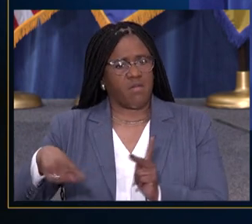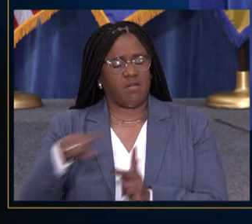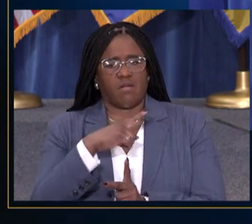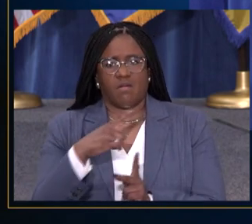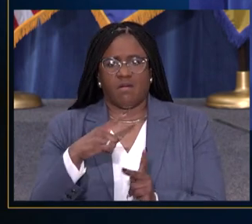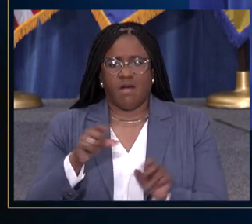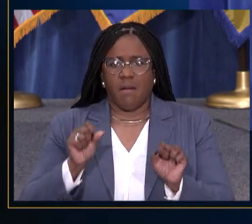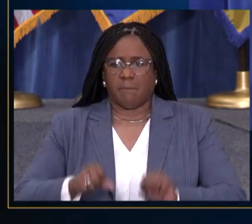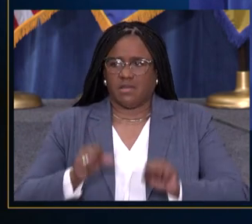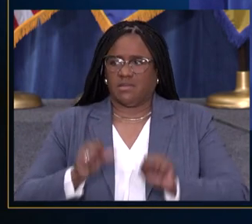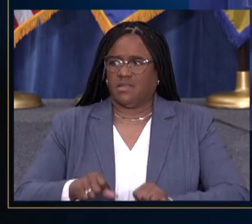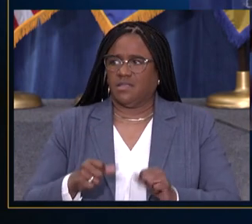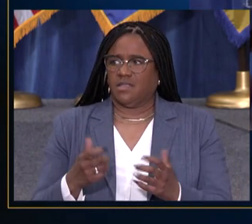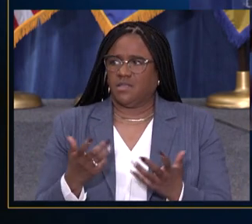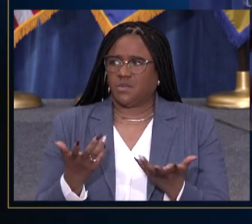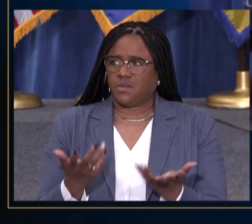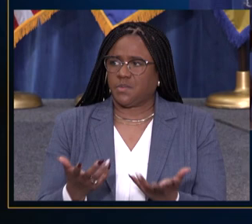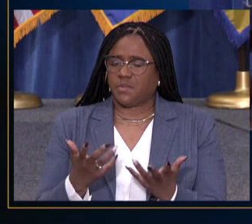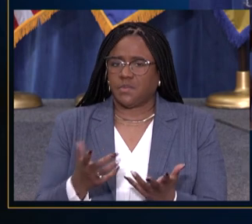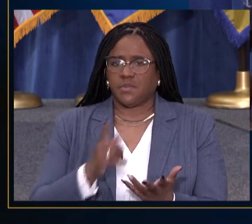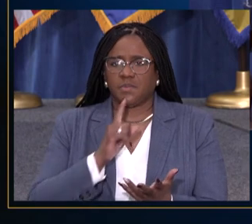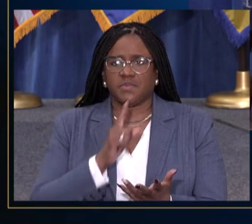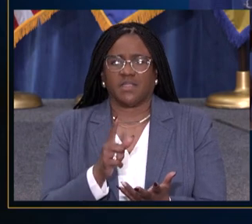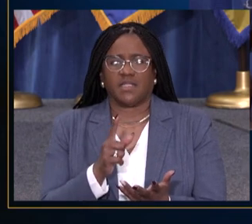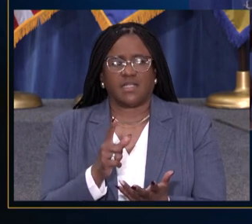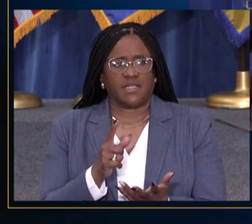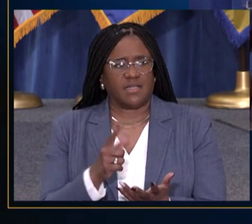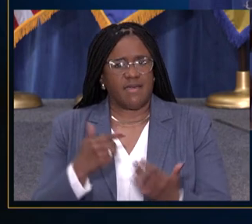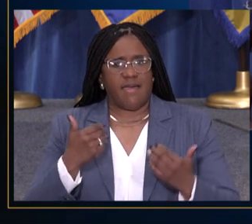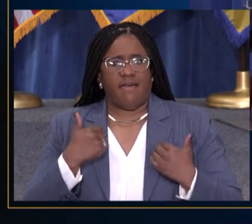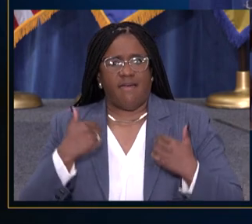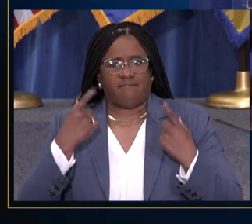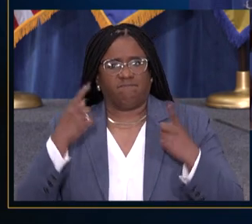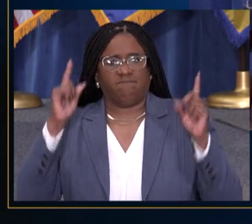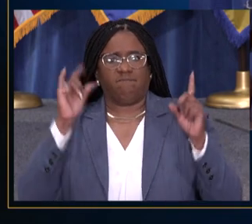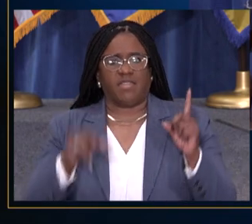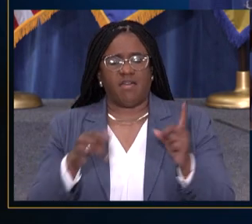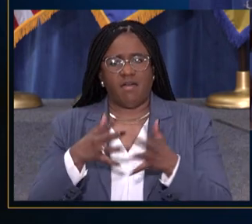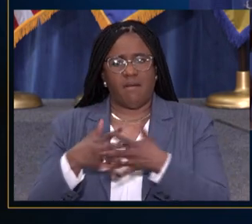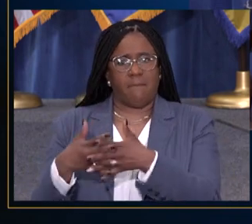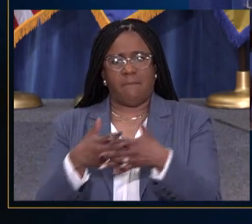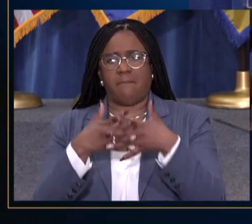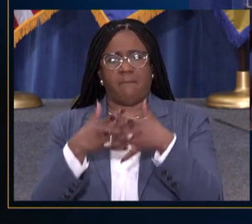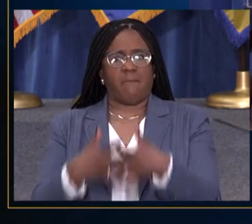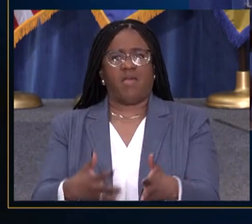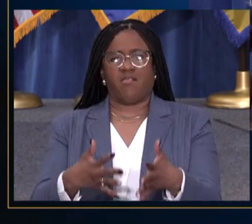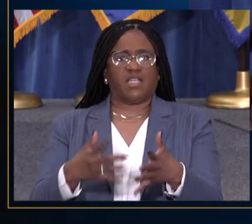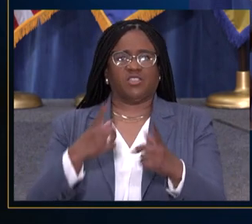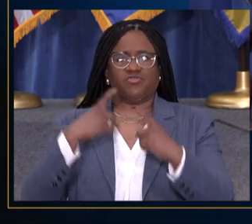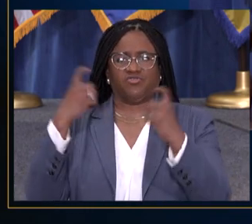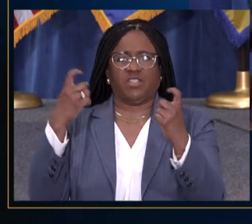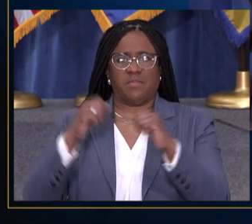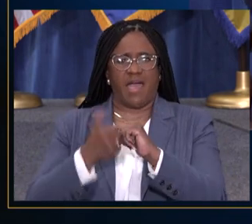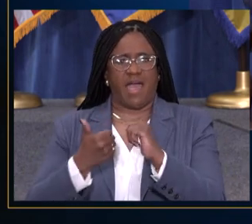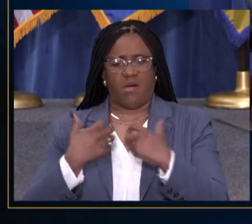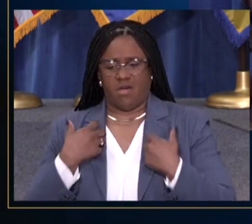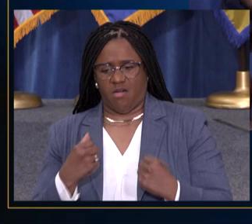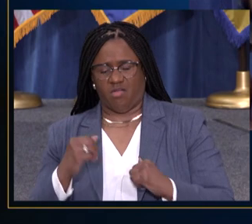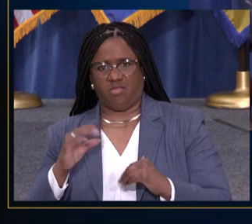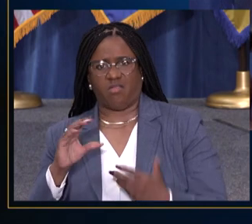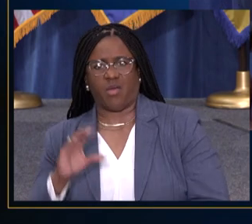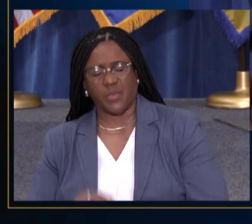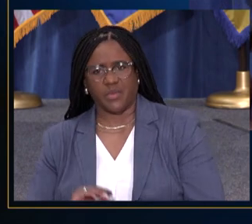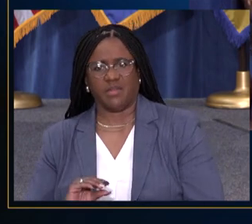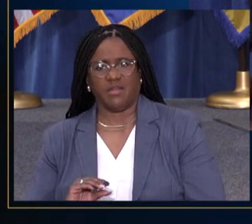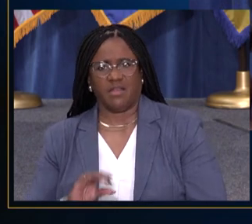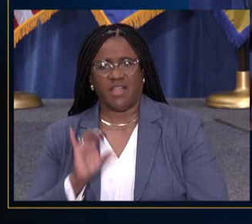to really achieve the American dream. I think it is a core, it's